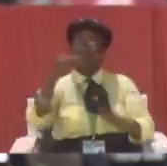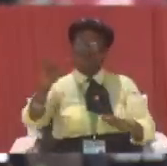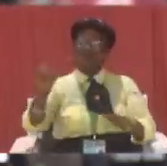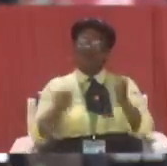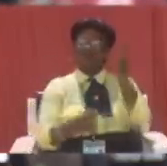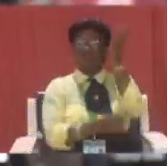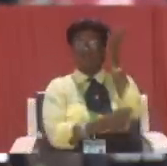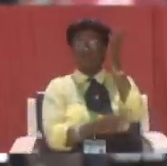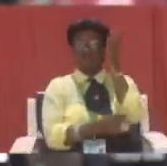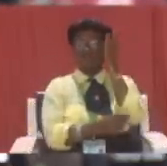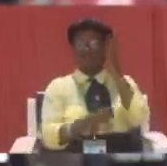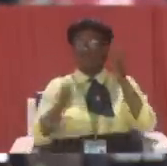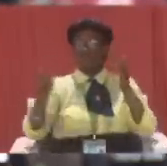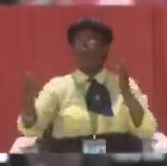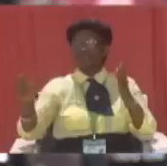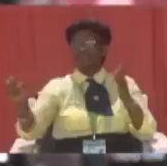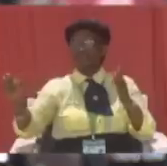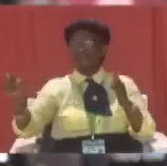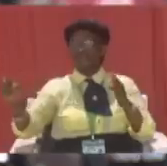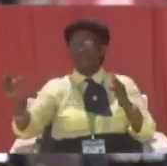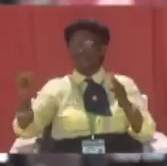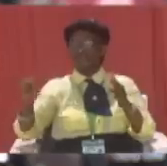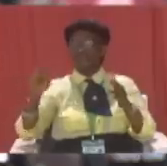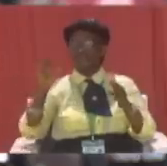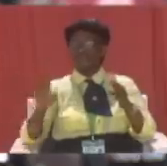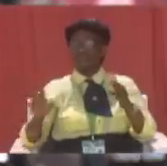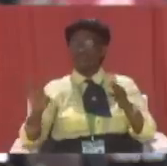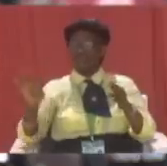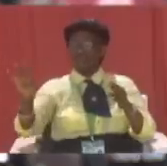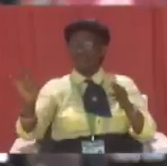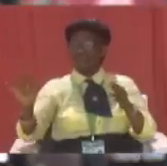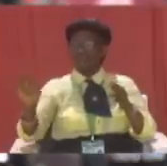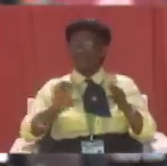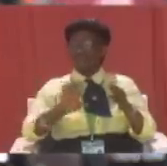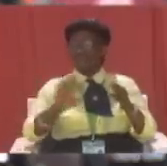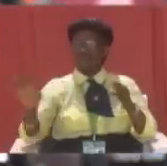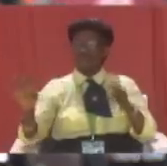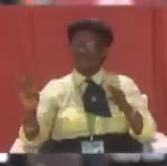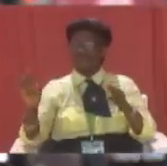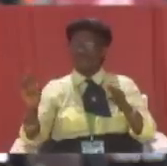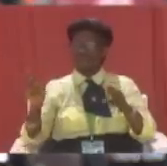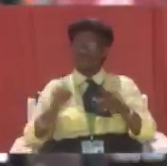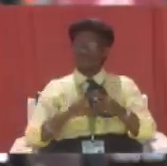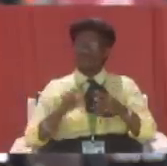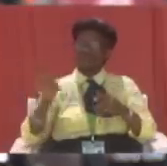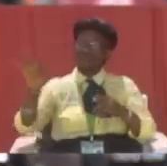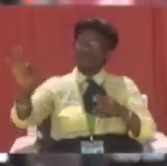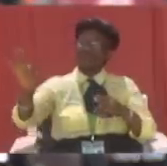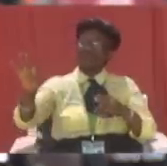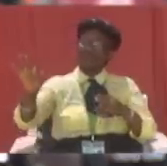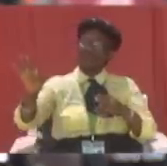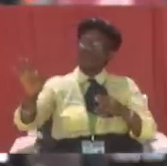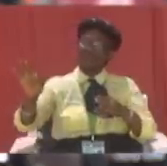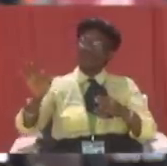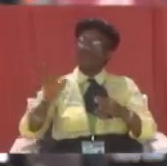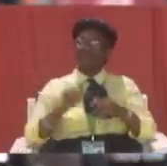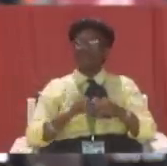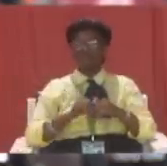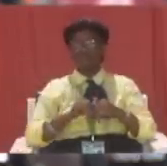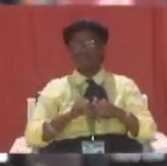Genesis chapter 18, verse 17 to 19. Genesis 18, 17 to